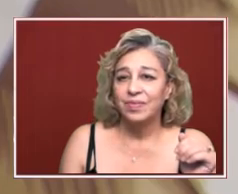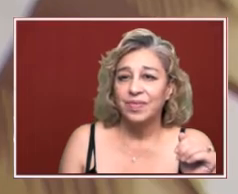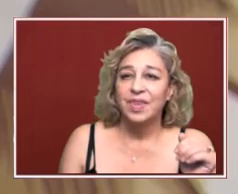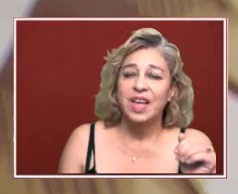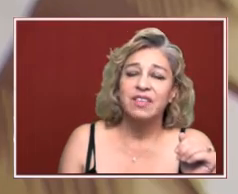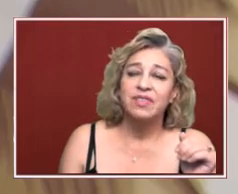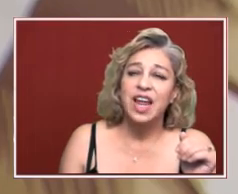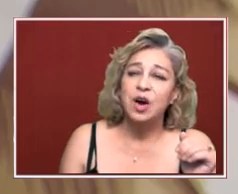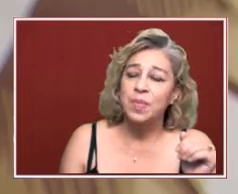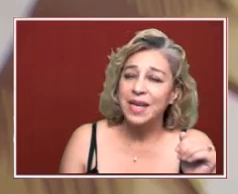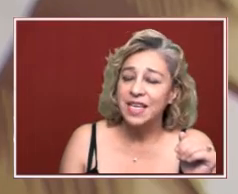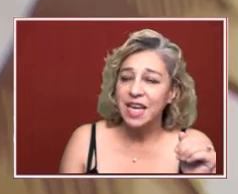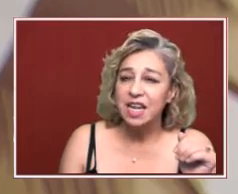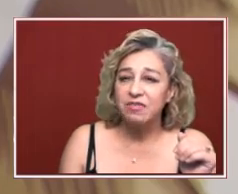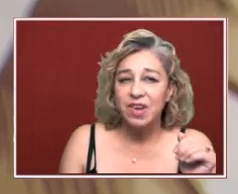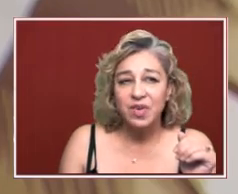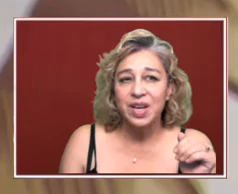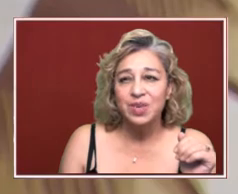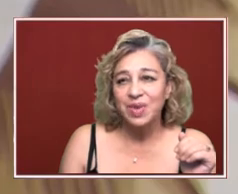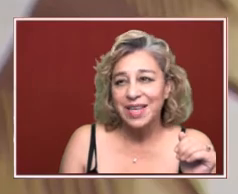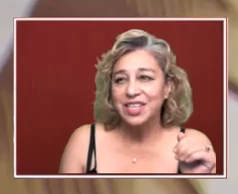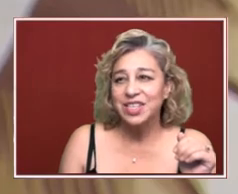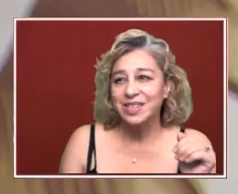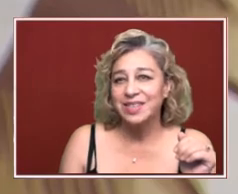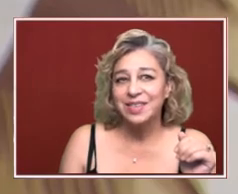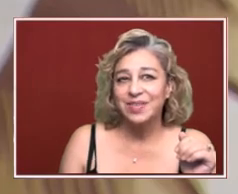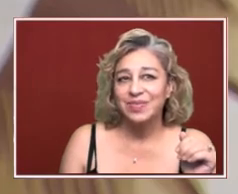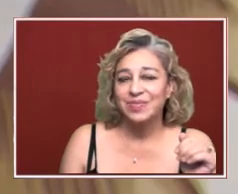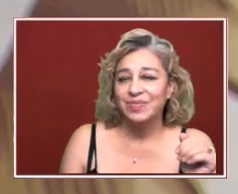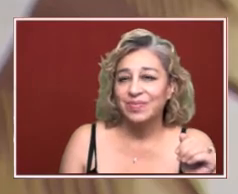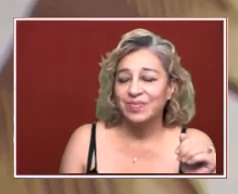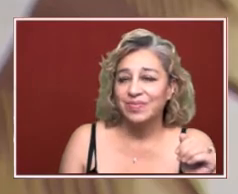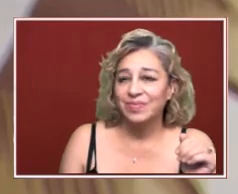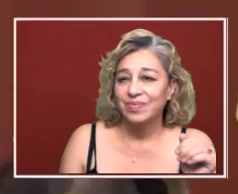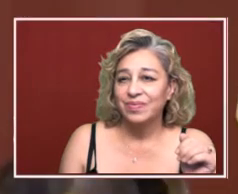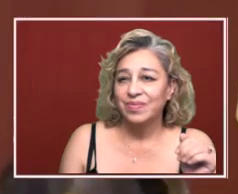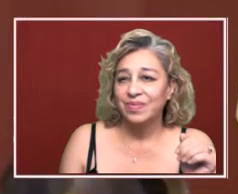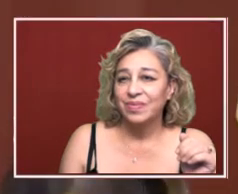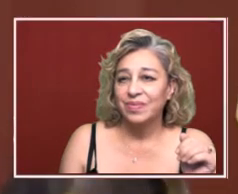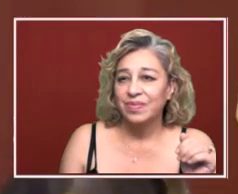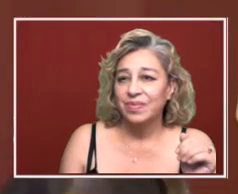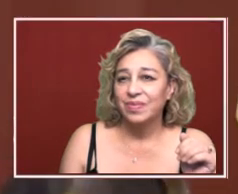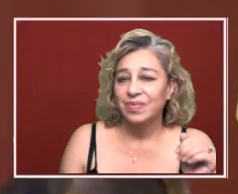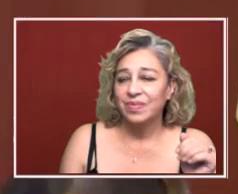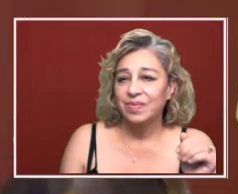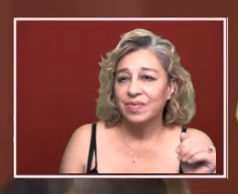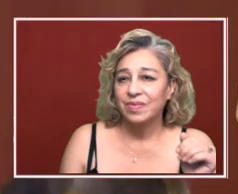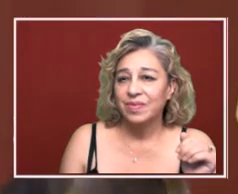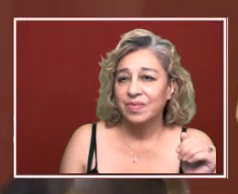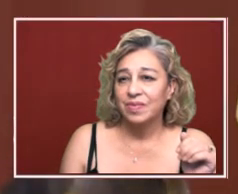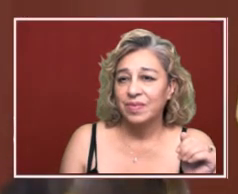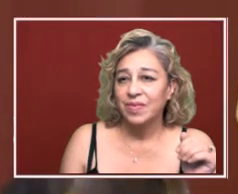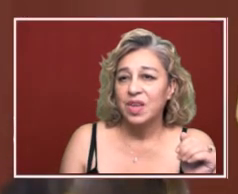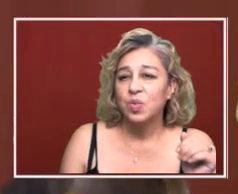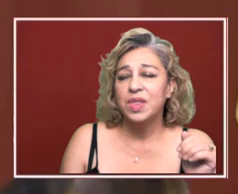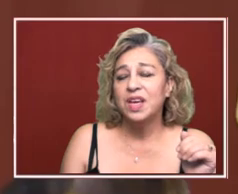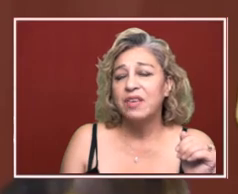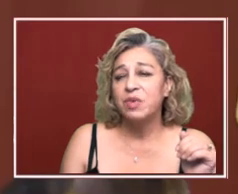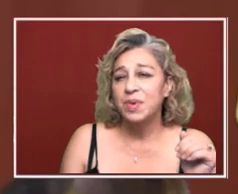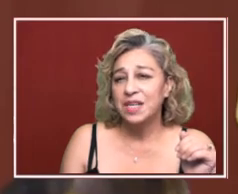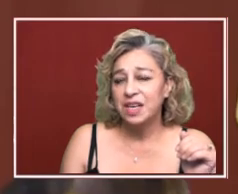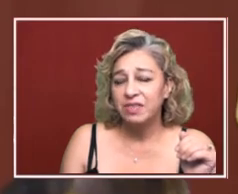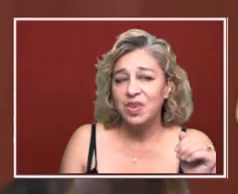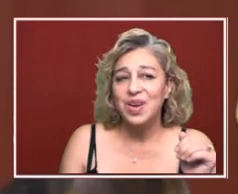relación. Of now maintaining very good relations. Con el gobierno de Estados Unidos. With